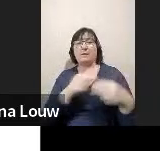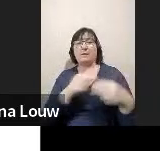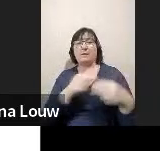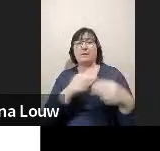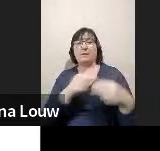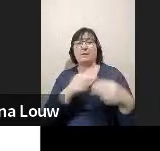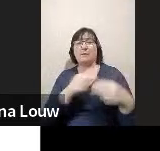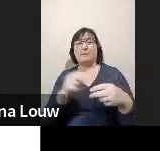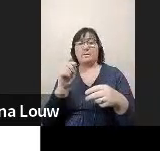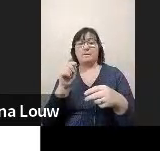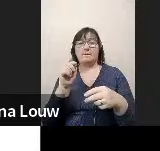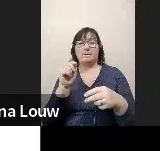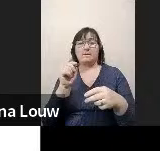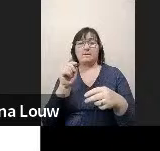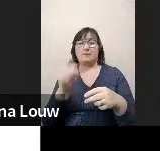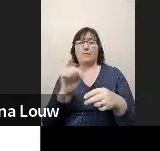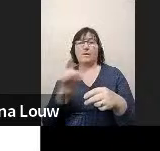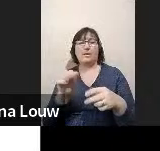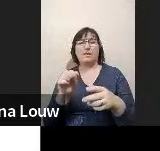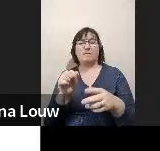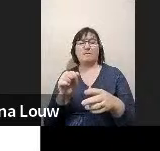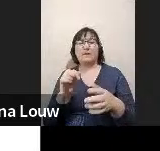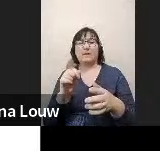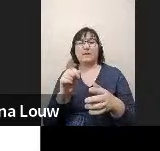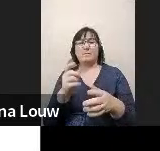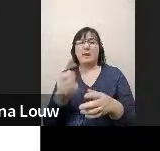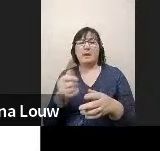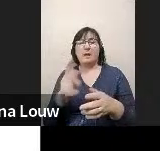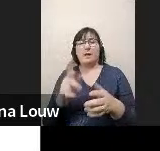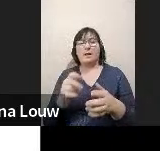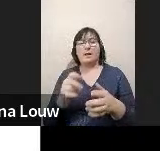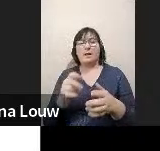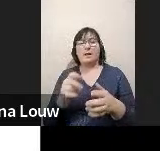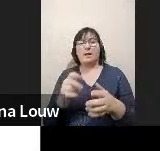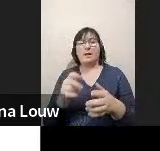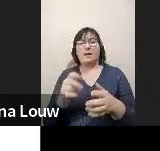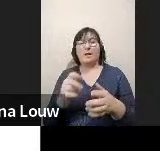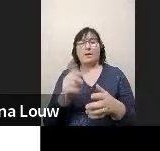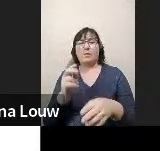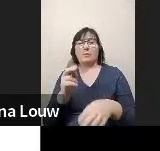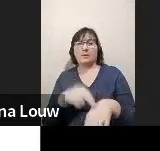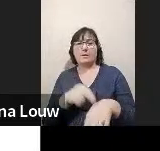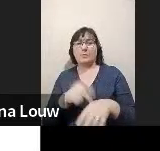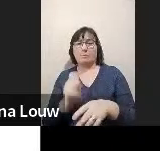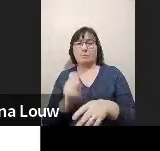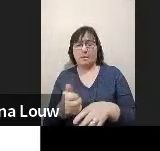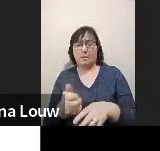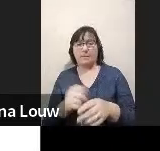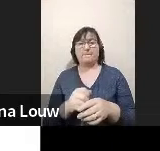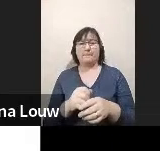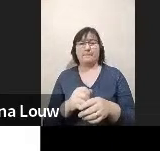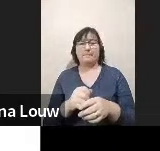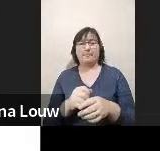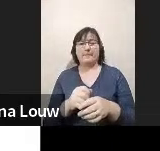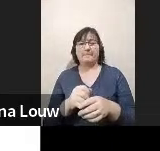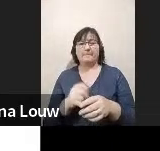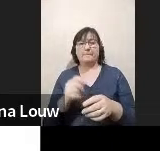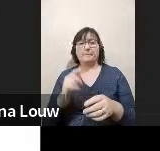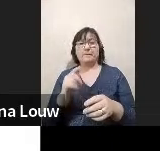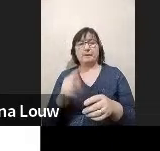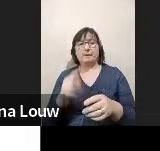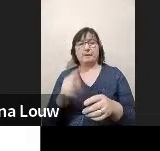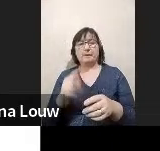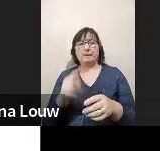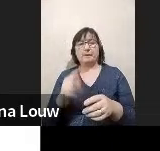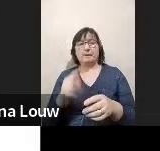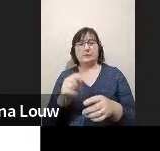Okay. If we need to disclose any information, we can do so appointed to the duly